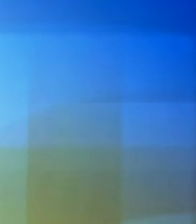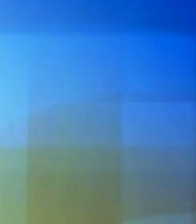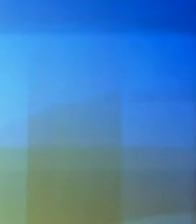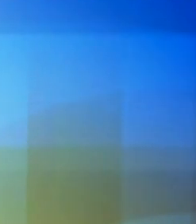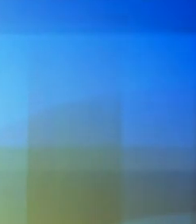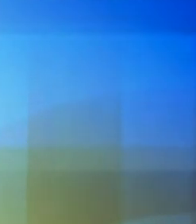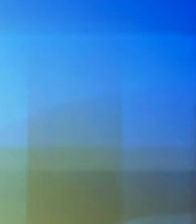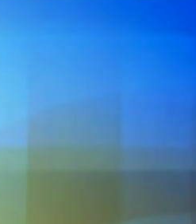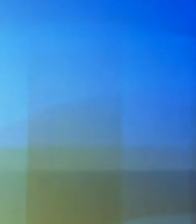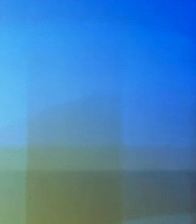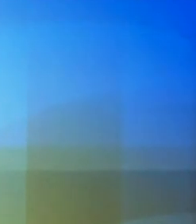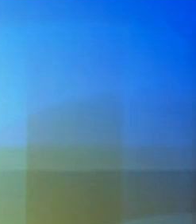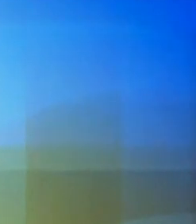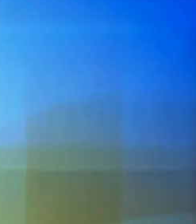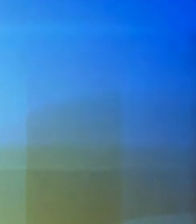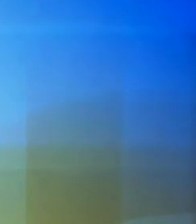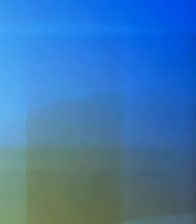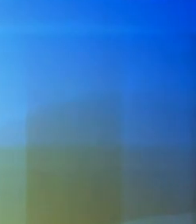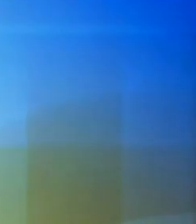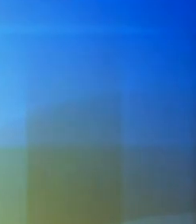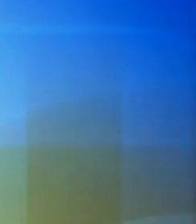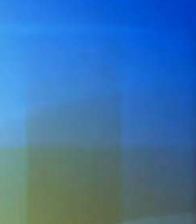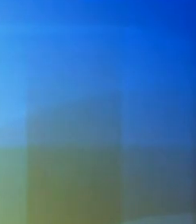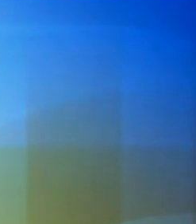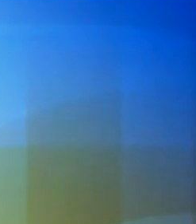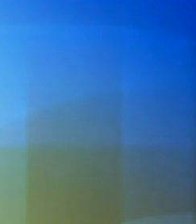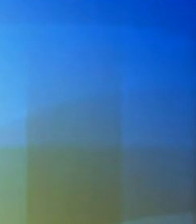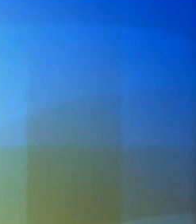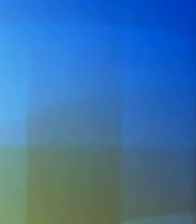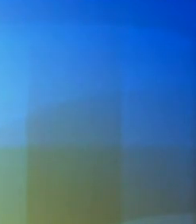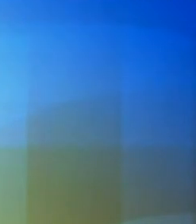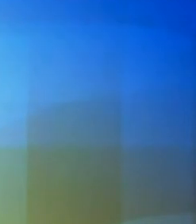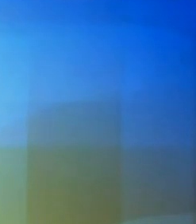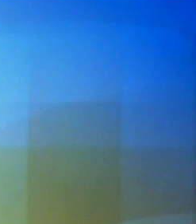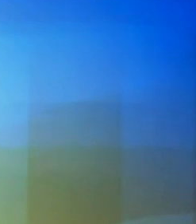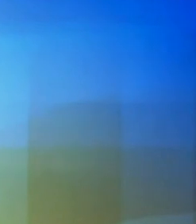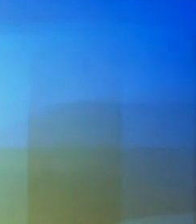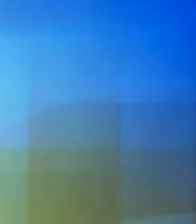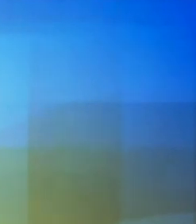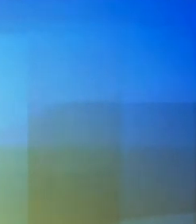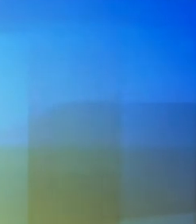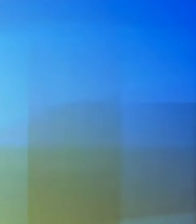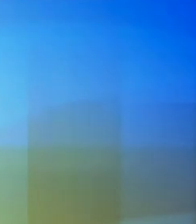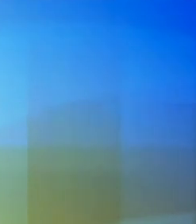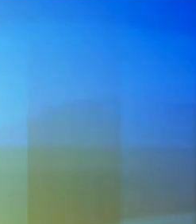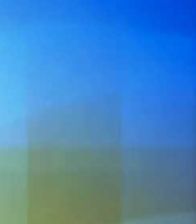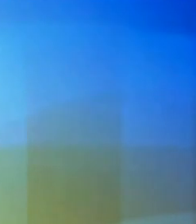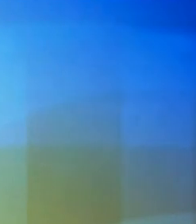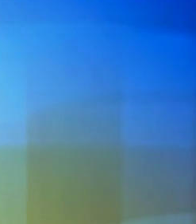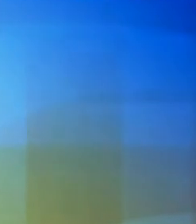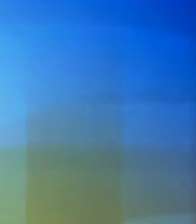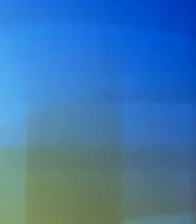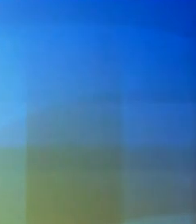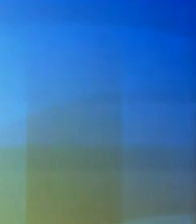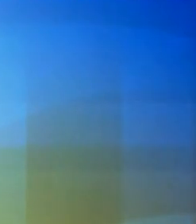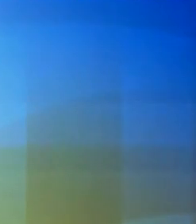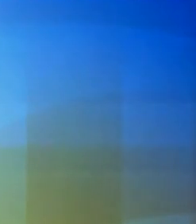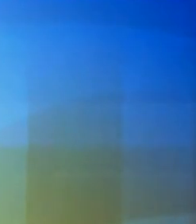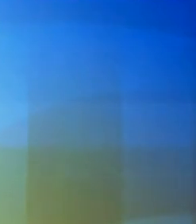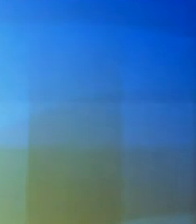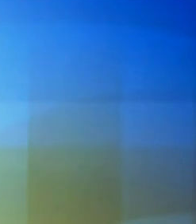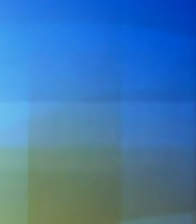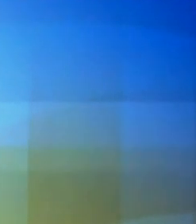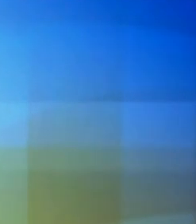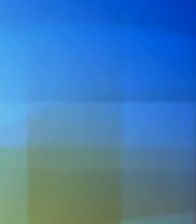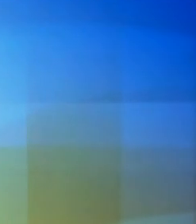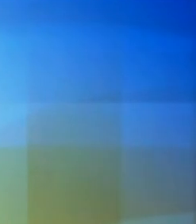has neutralized the Bluegrass Army Depot near Richmond. There's more work to be done, but officials say they are ahead of schedule. Now tune in Monday at 8